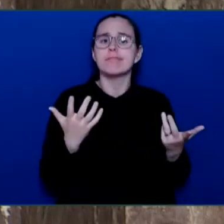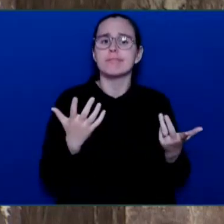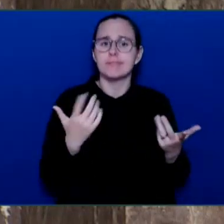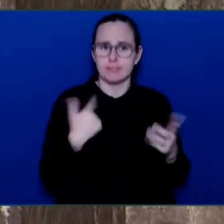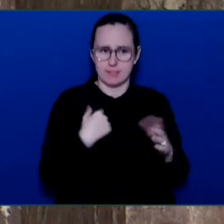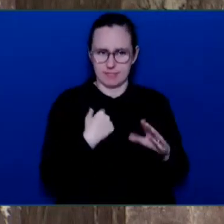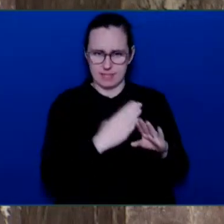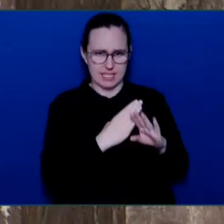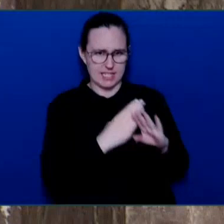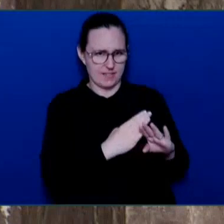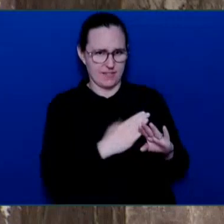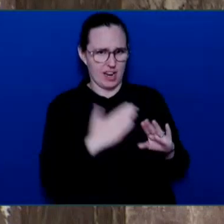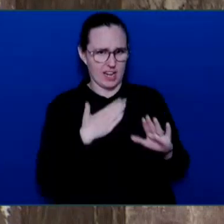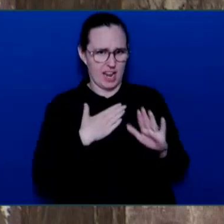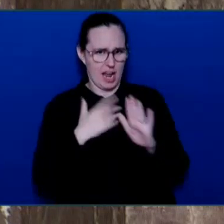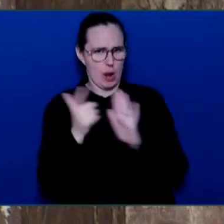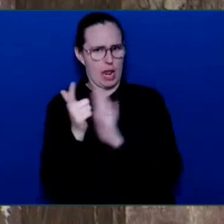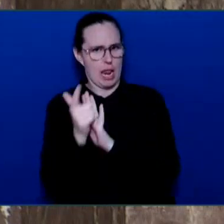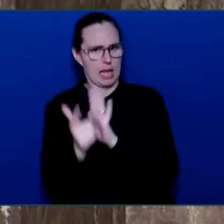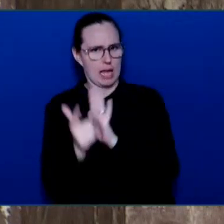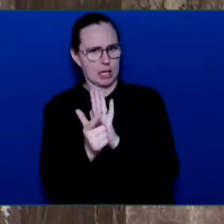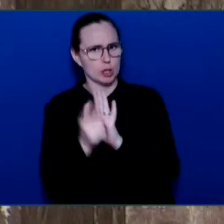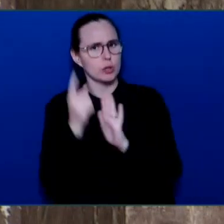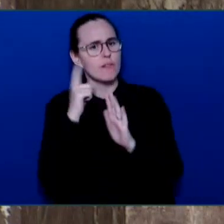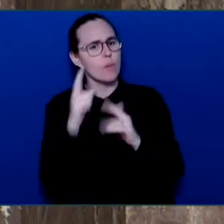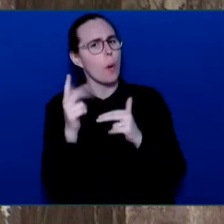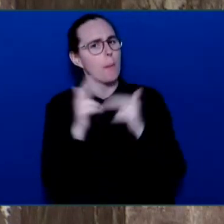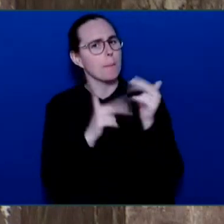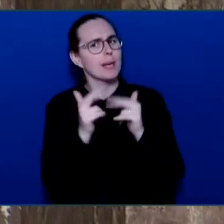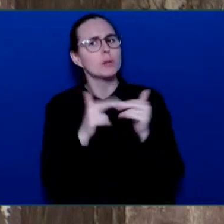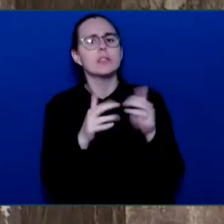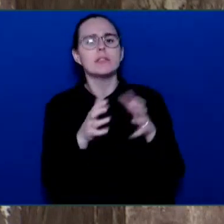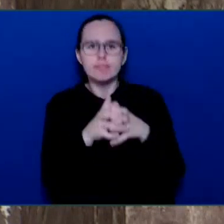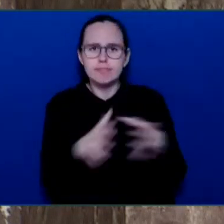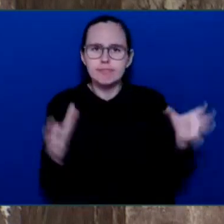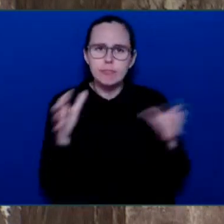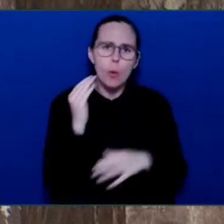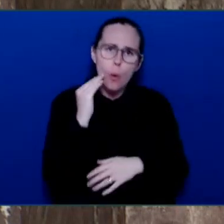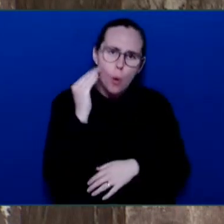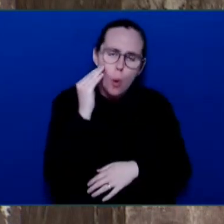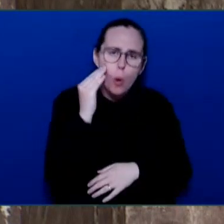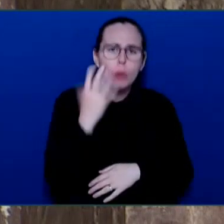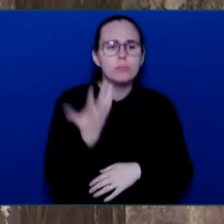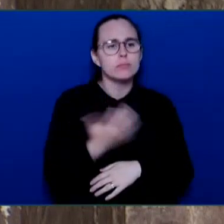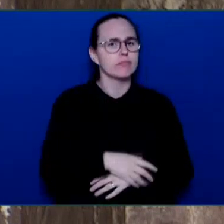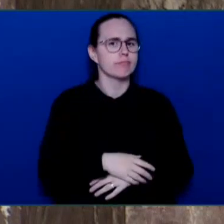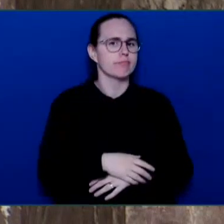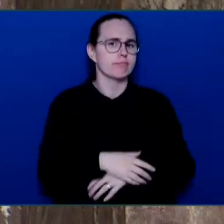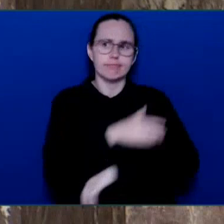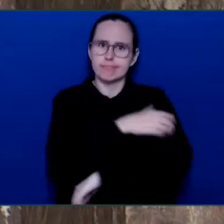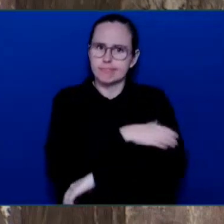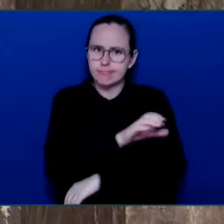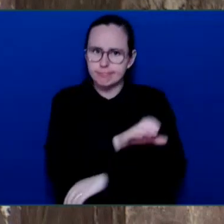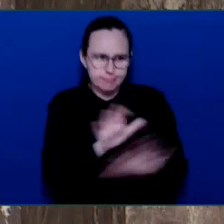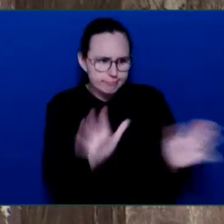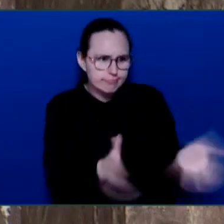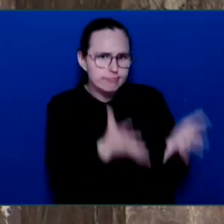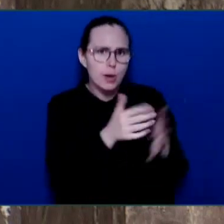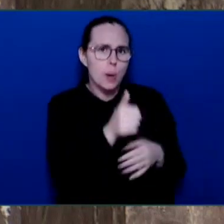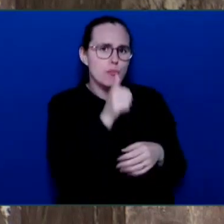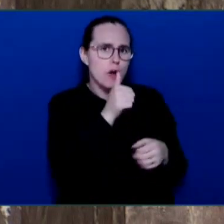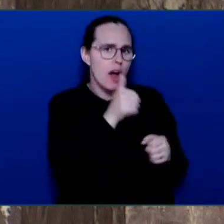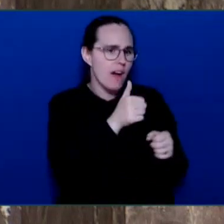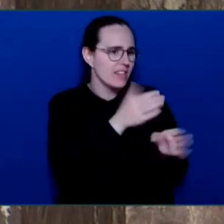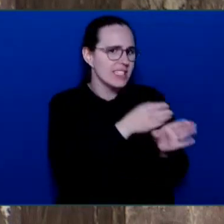our position on enabling the private sector to be able to build more housing. And today I'm being told that we're destroying the private